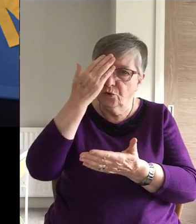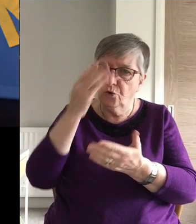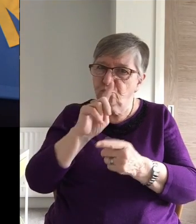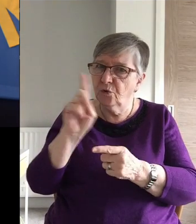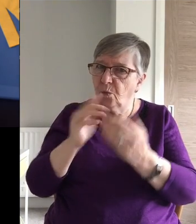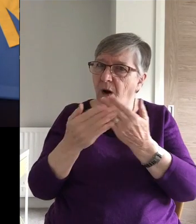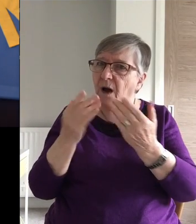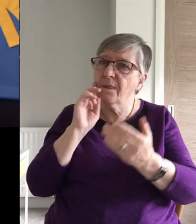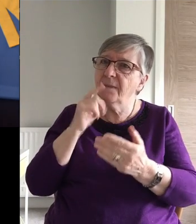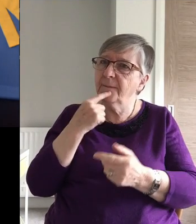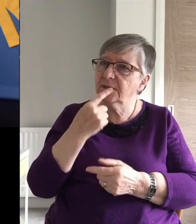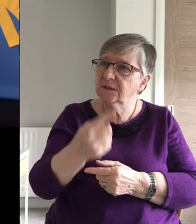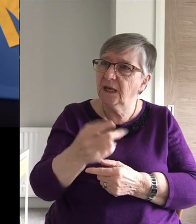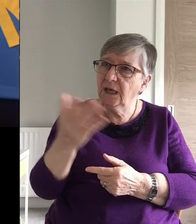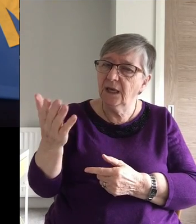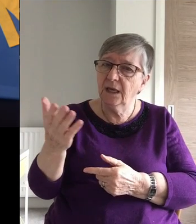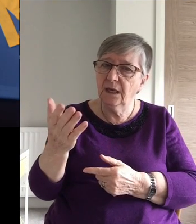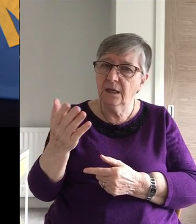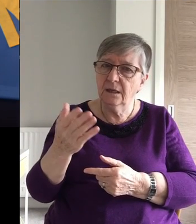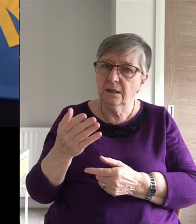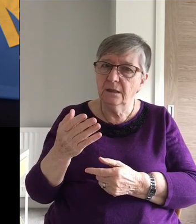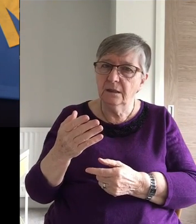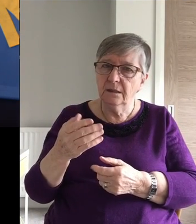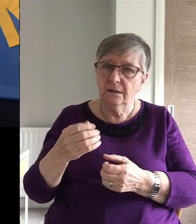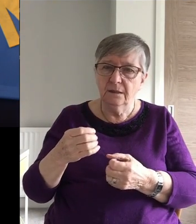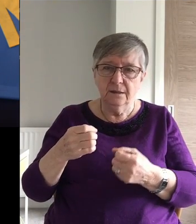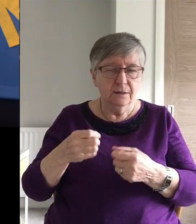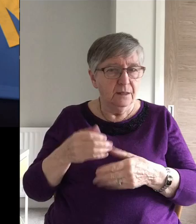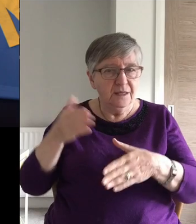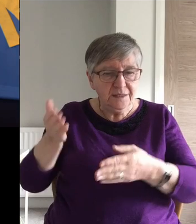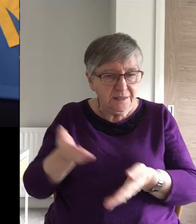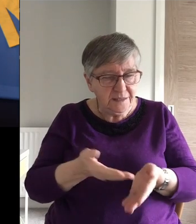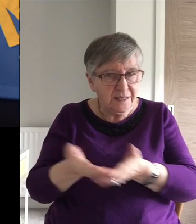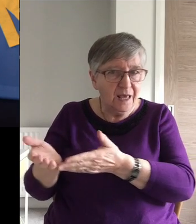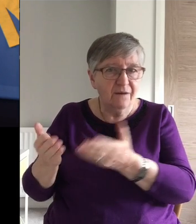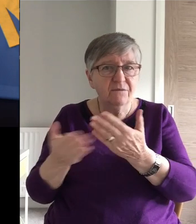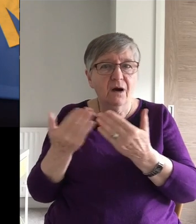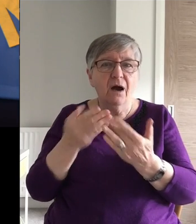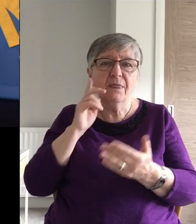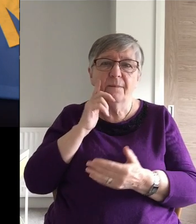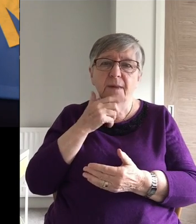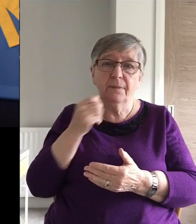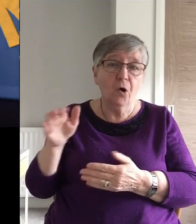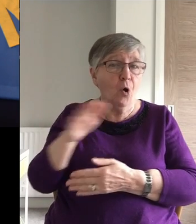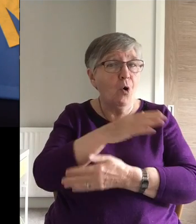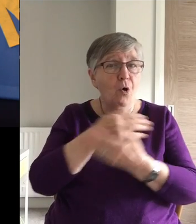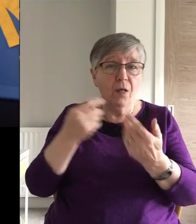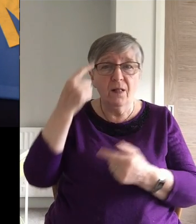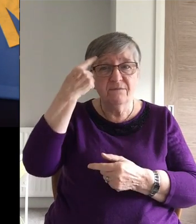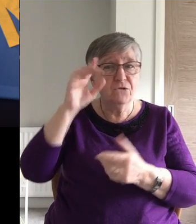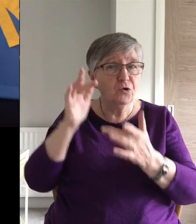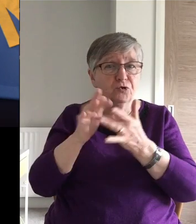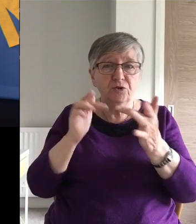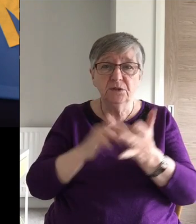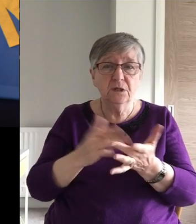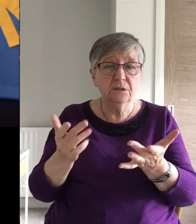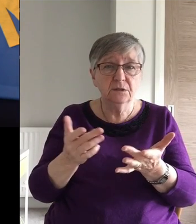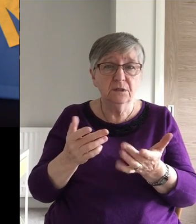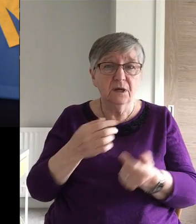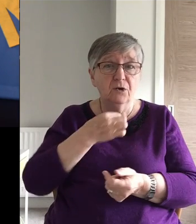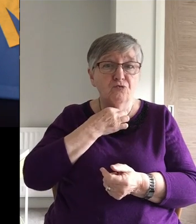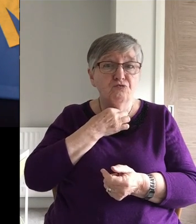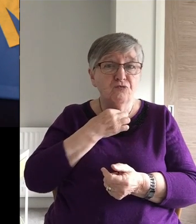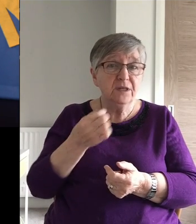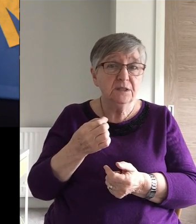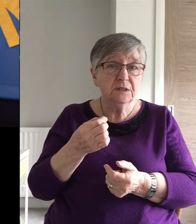it's going to go down very well, give ourselves away to others, serve all for Jesus' sake, and even risk